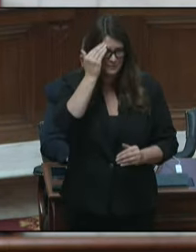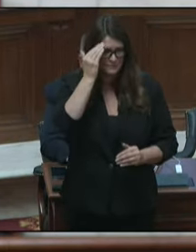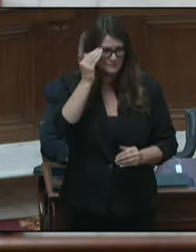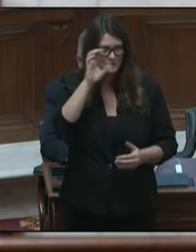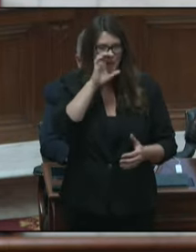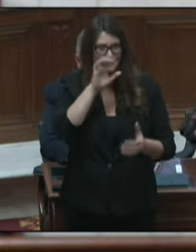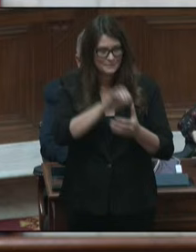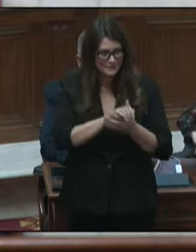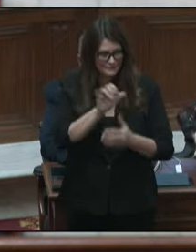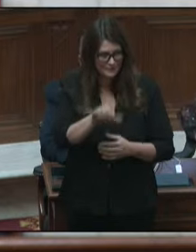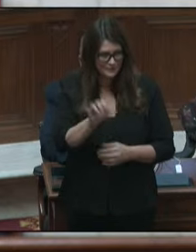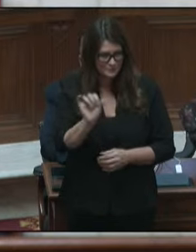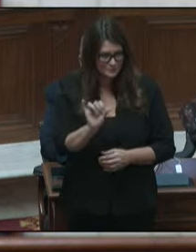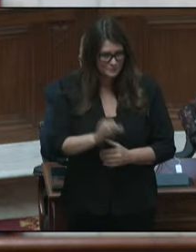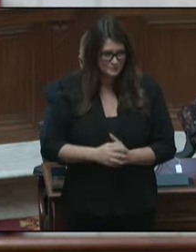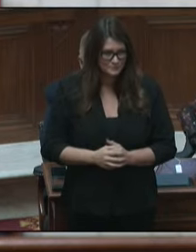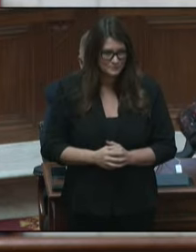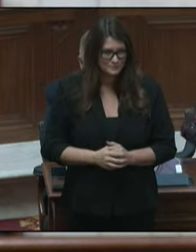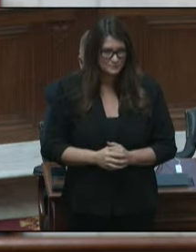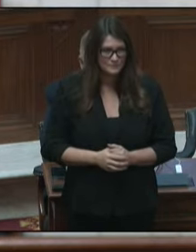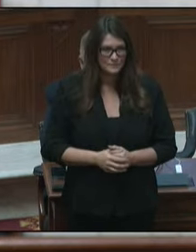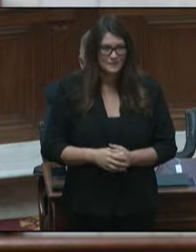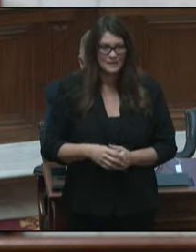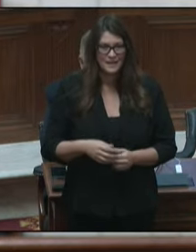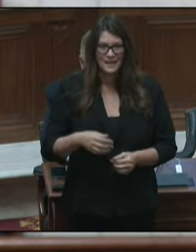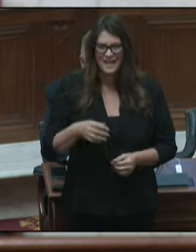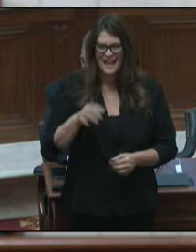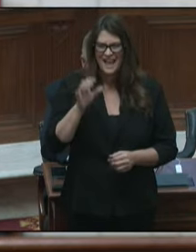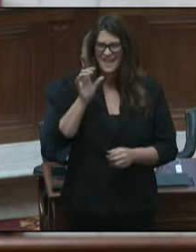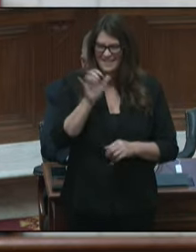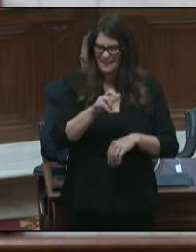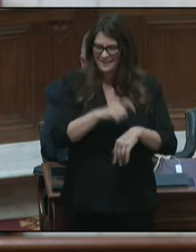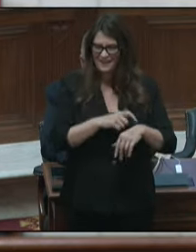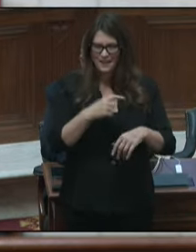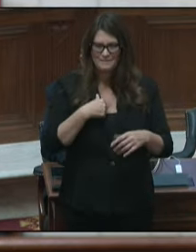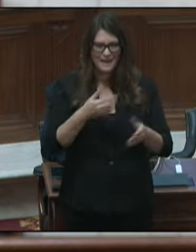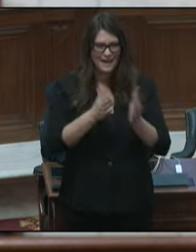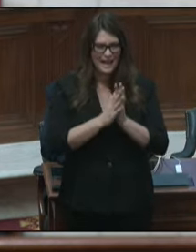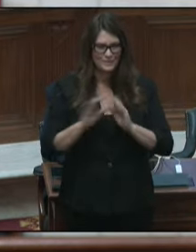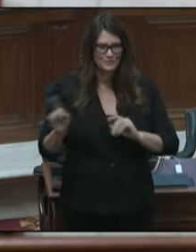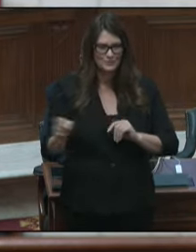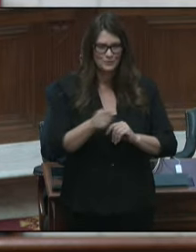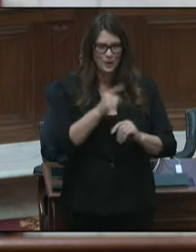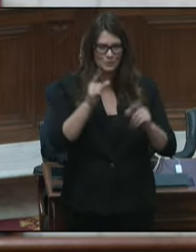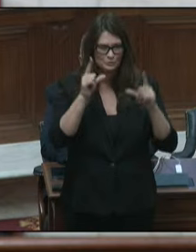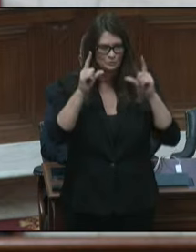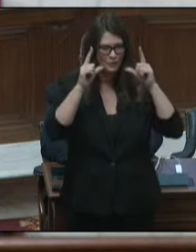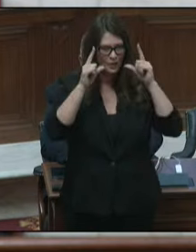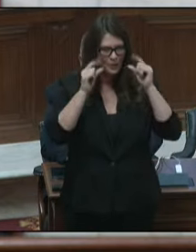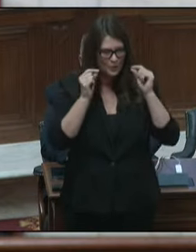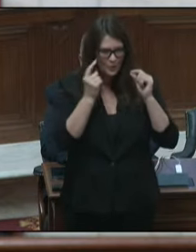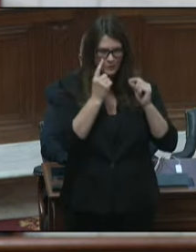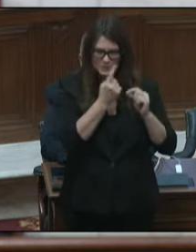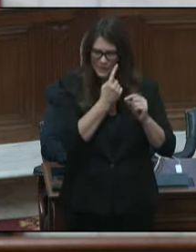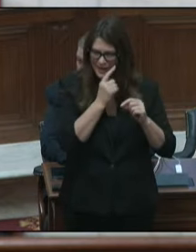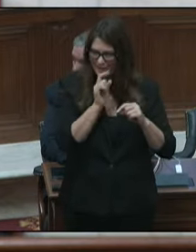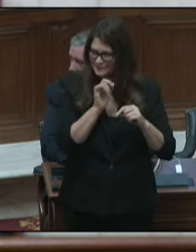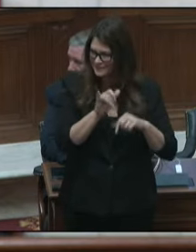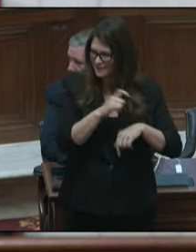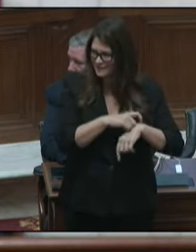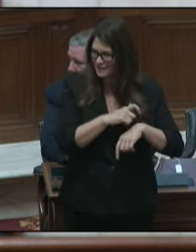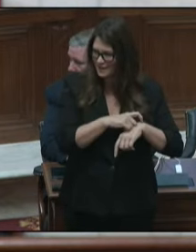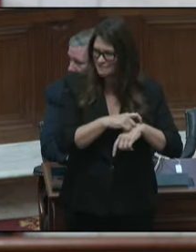it. I asked you to close your eyes at that point in time, a long way back, and think